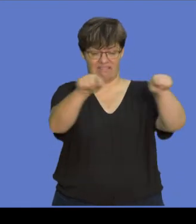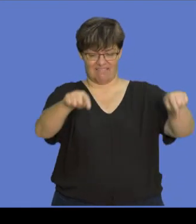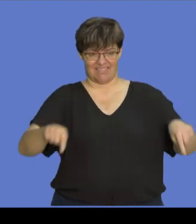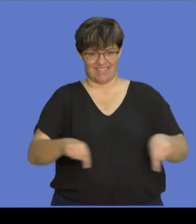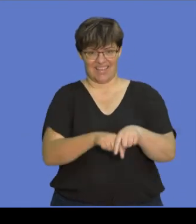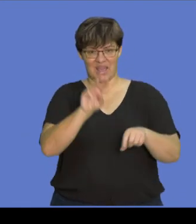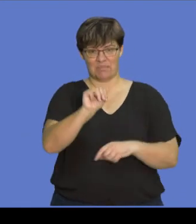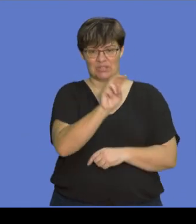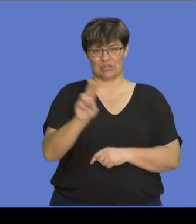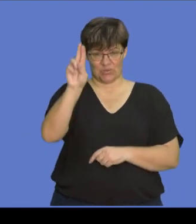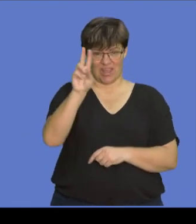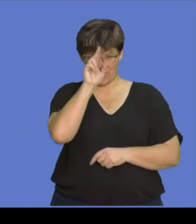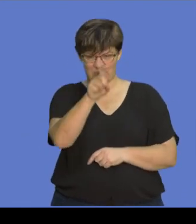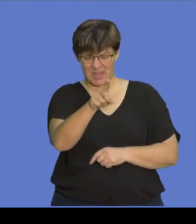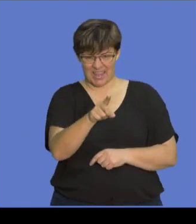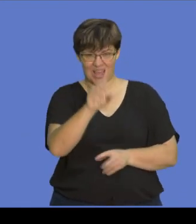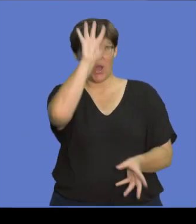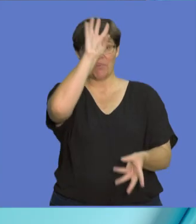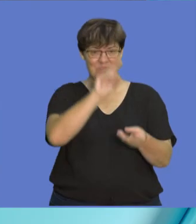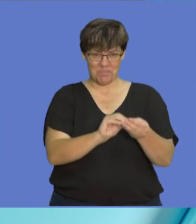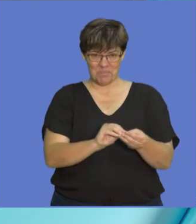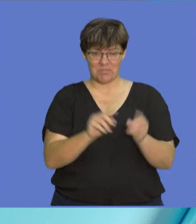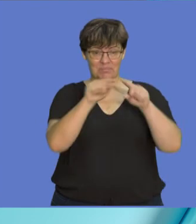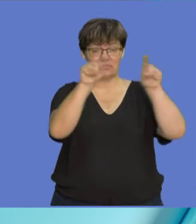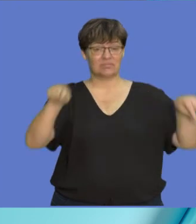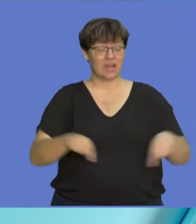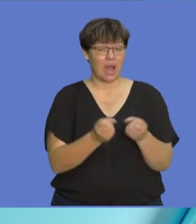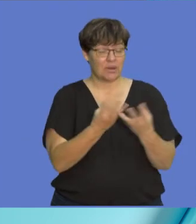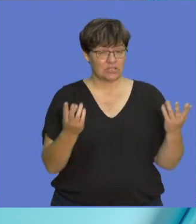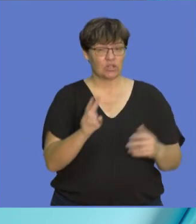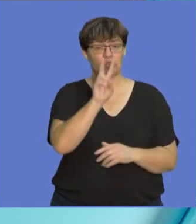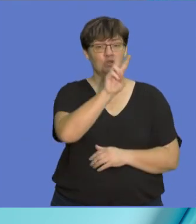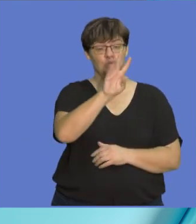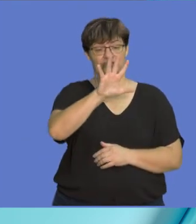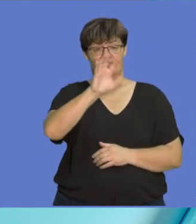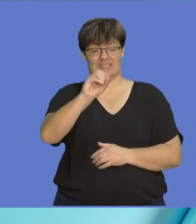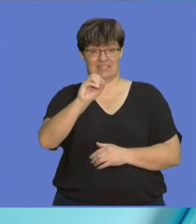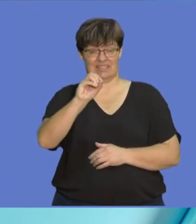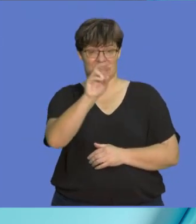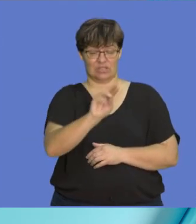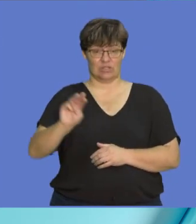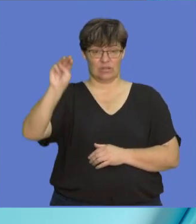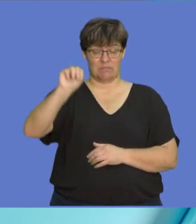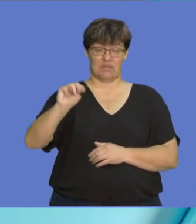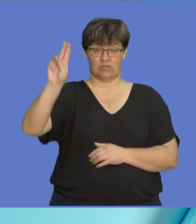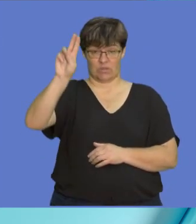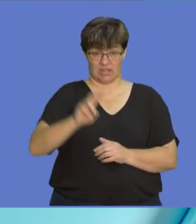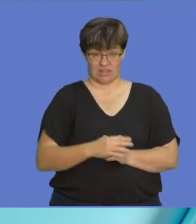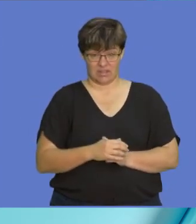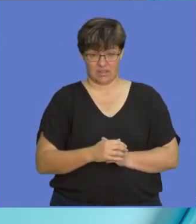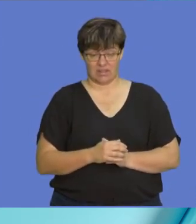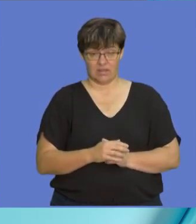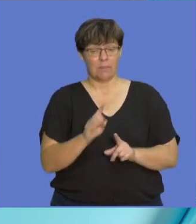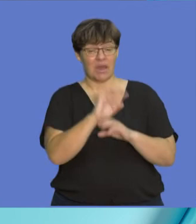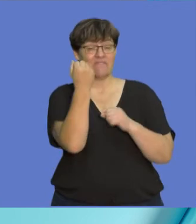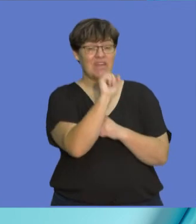Right? If you recall, the total square meterage was 250 squares for the entire premises. But the